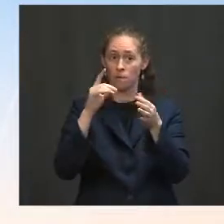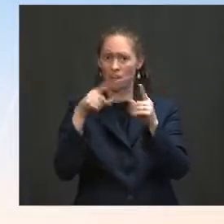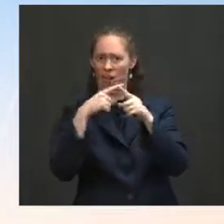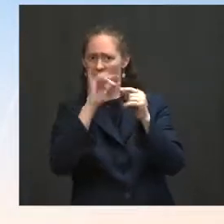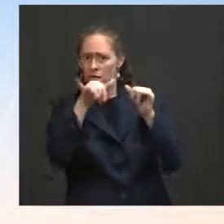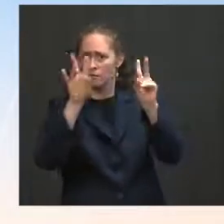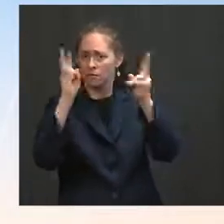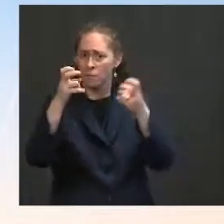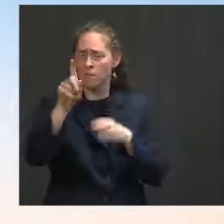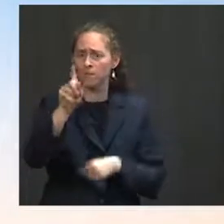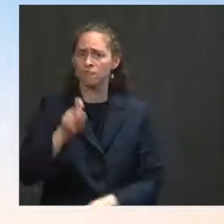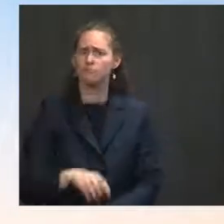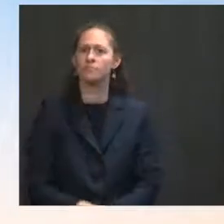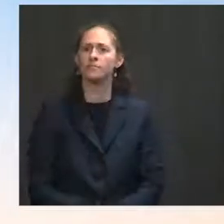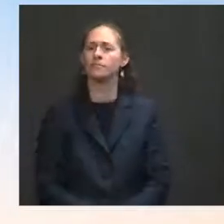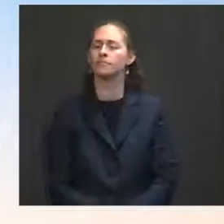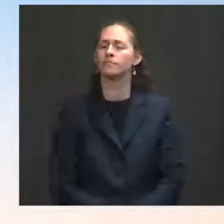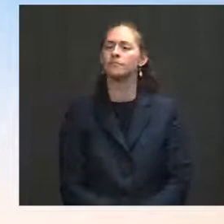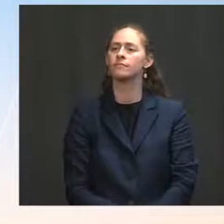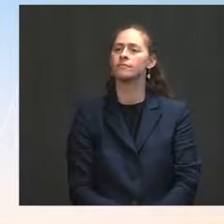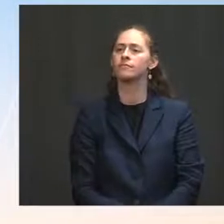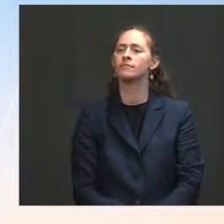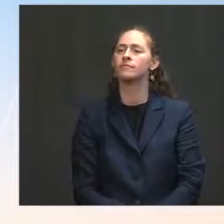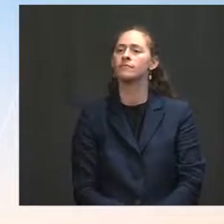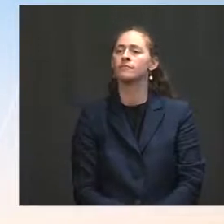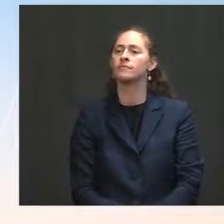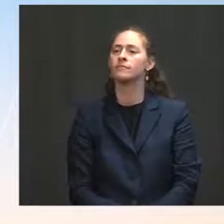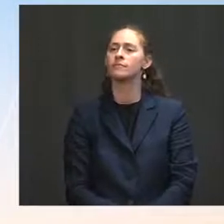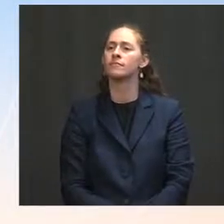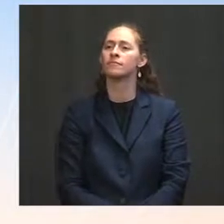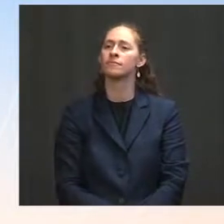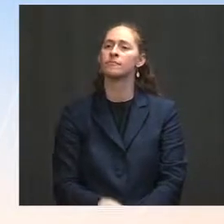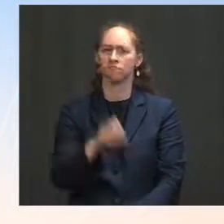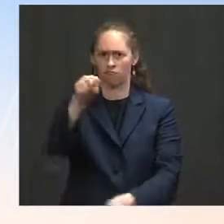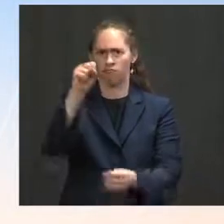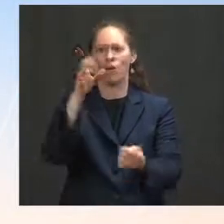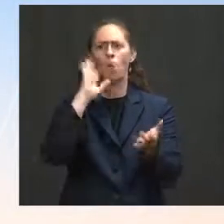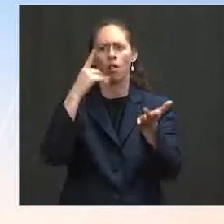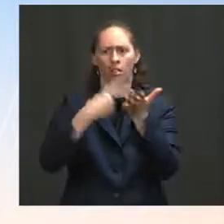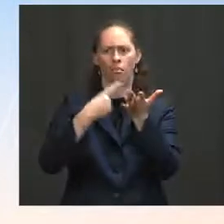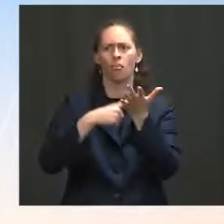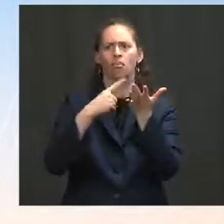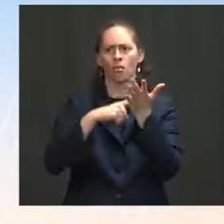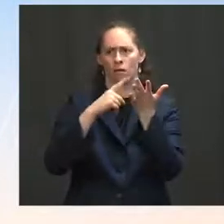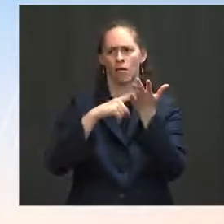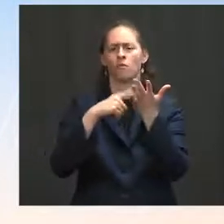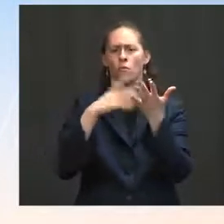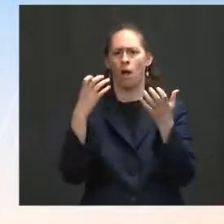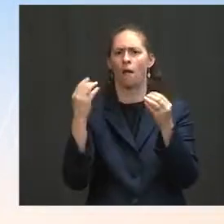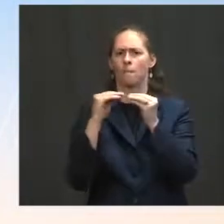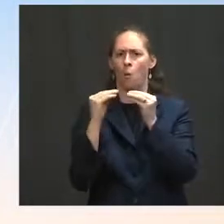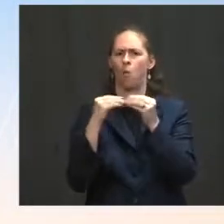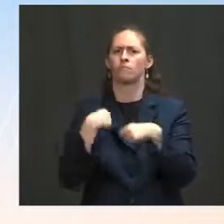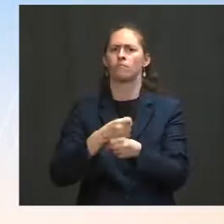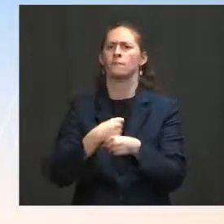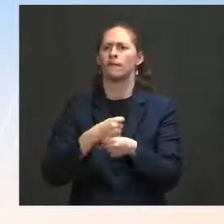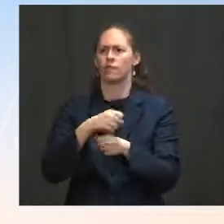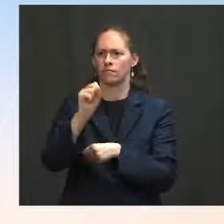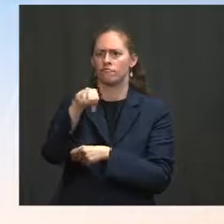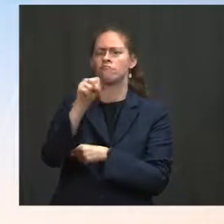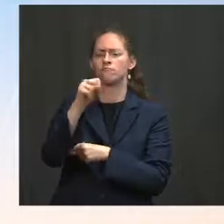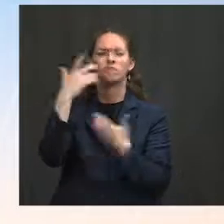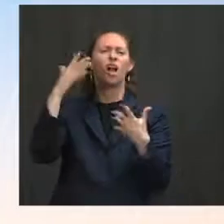one tool in our toolbox. There are a number of others, including increasing manufacturing. Obviously, we've already made an announcement about the number